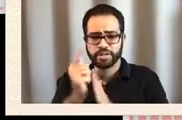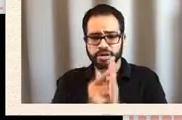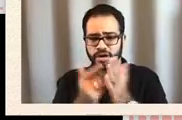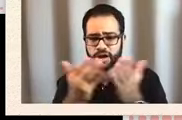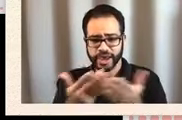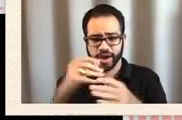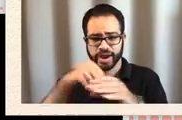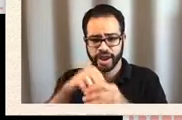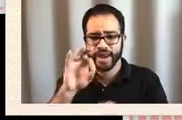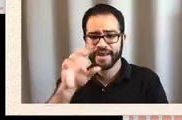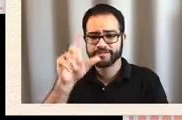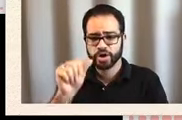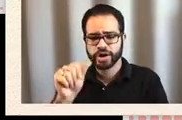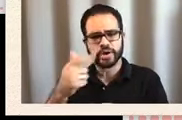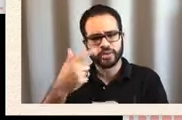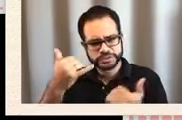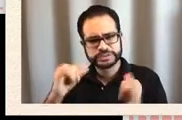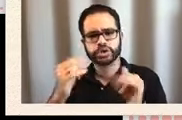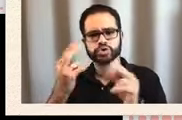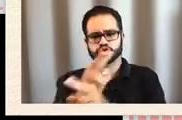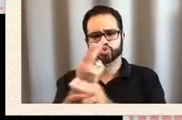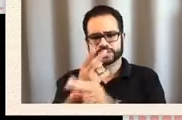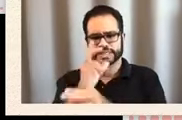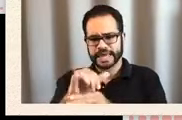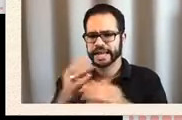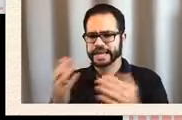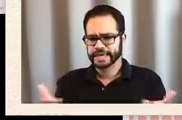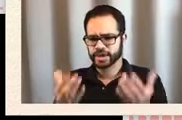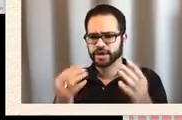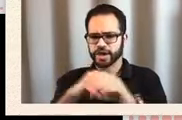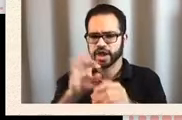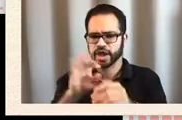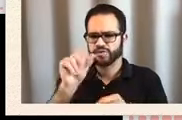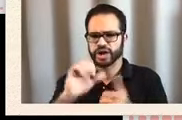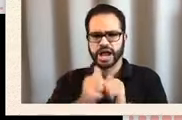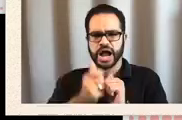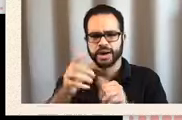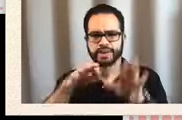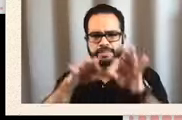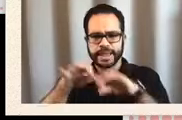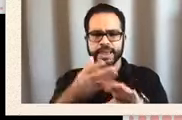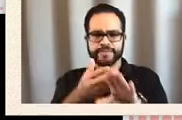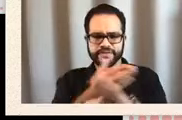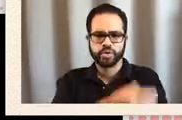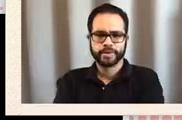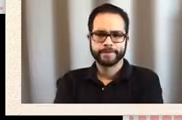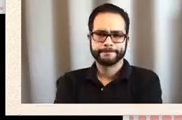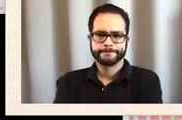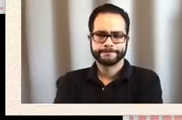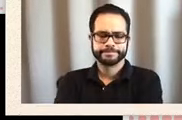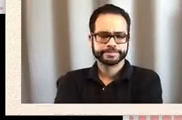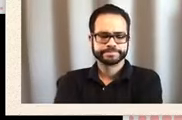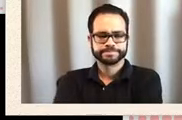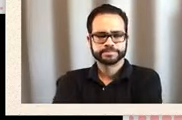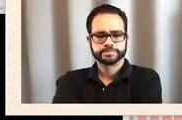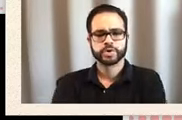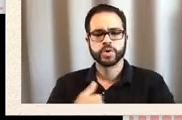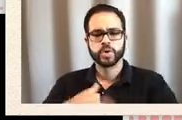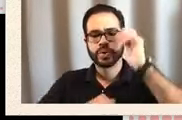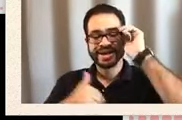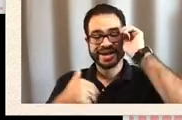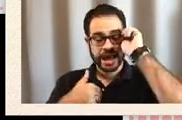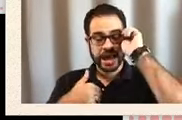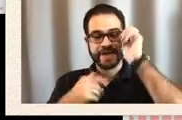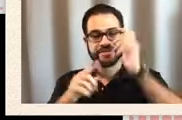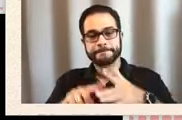are using supported decision-making now in the ways that I explained above. So We're doing a pilot program in Miami-Dade County. It's